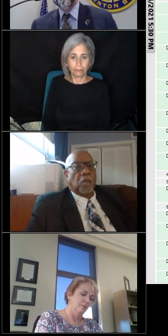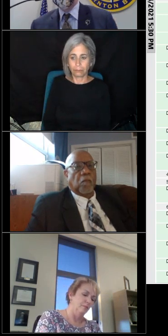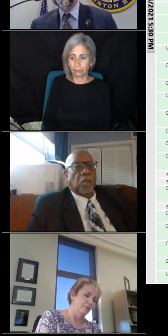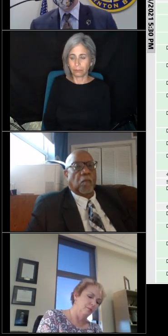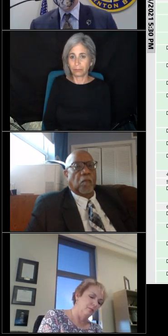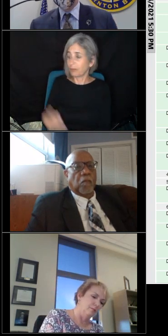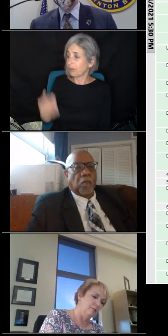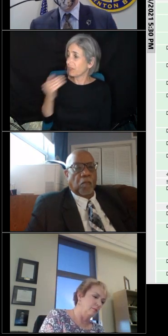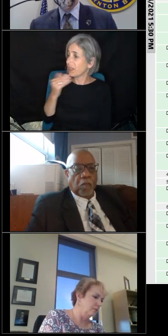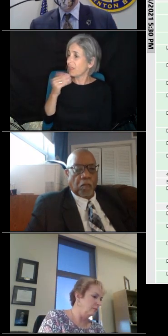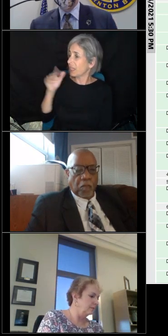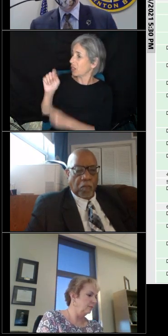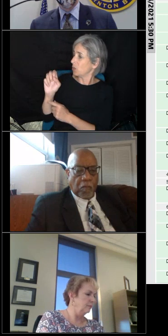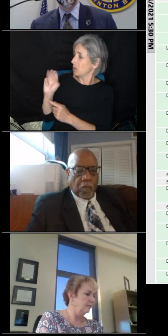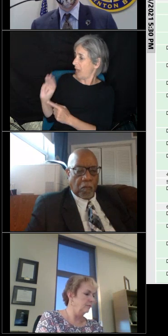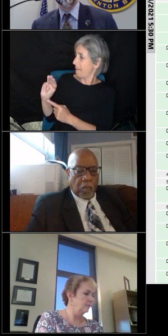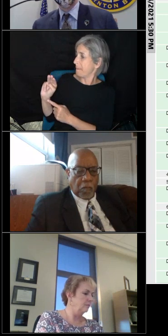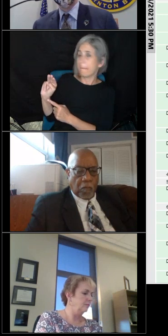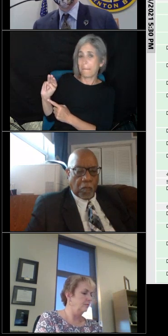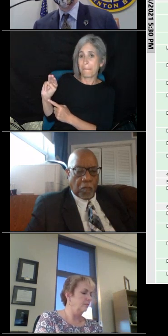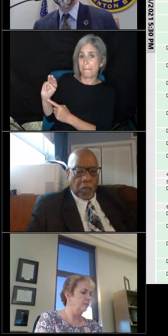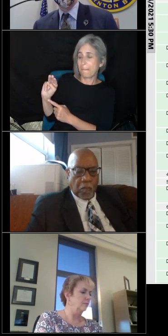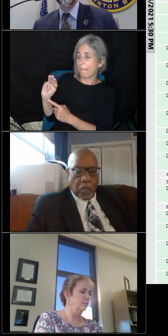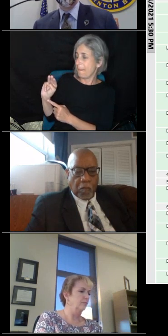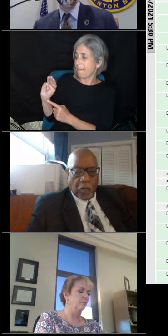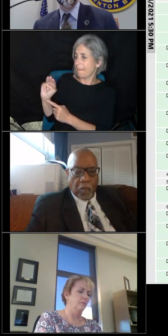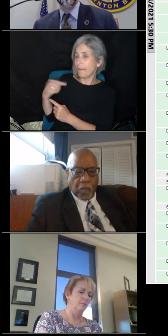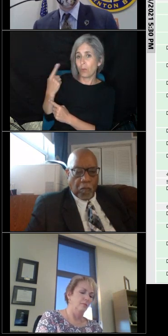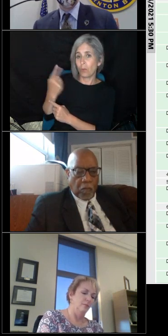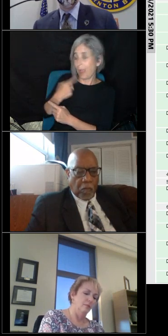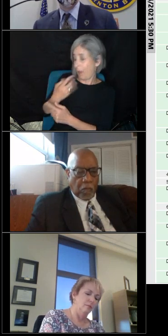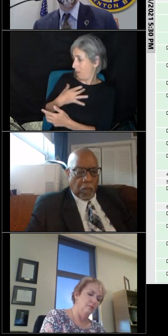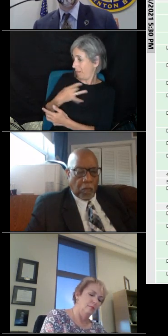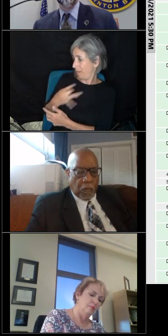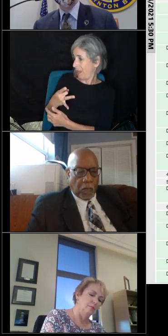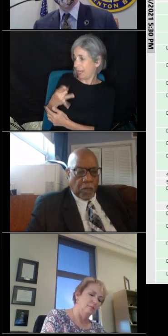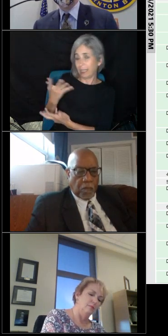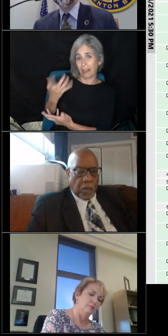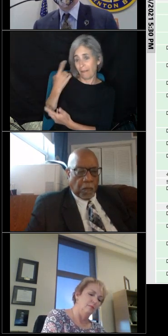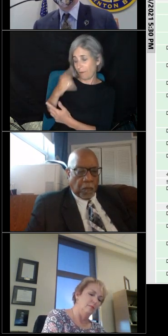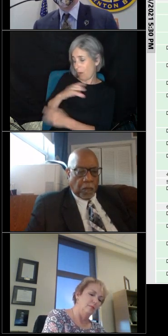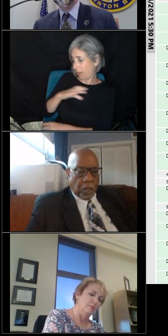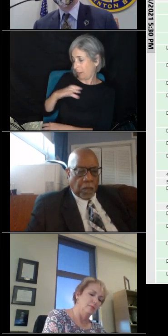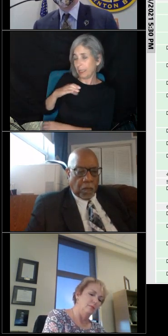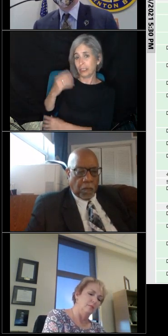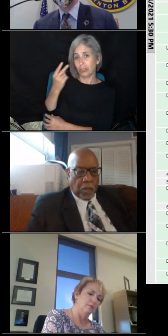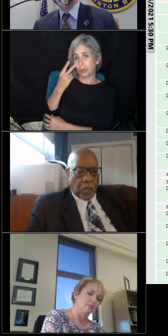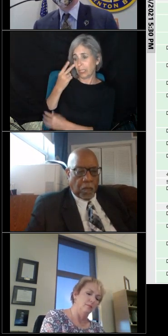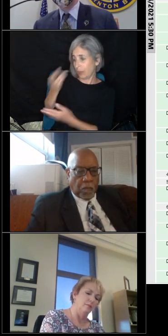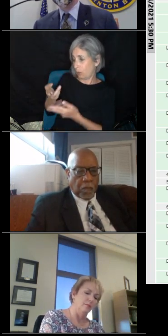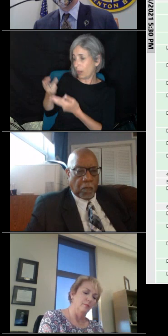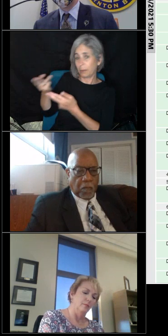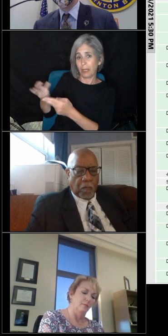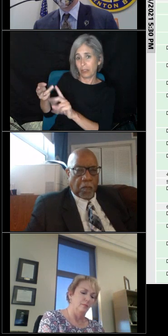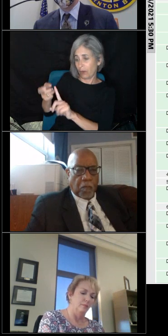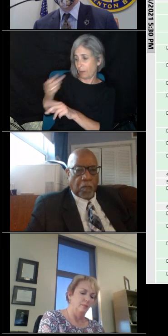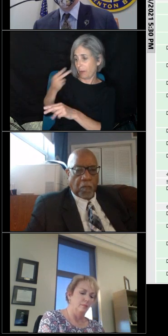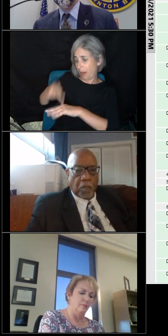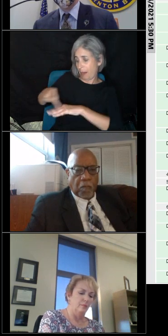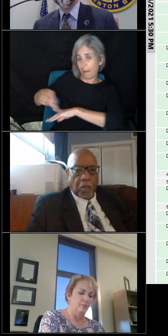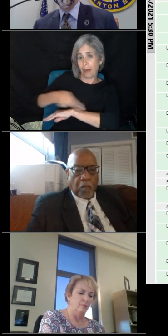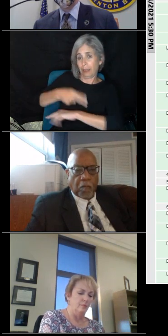Thank you, Tom. So I'd like for the commission to see the recommendation from our Parks and Recs